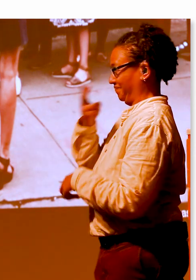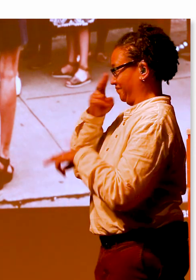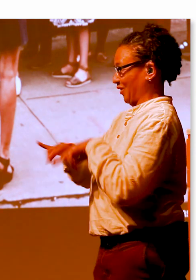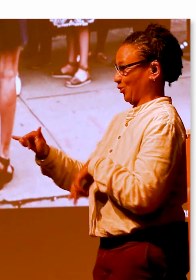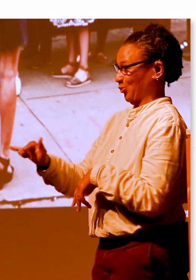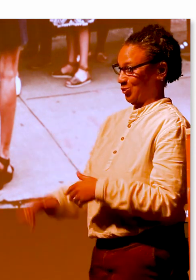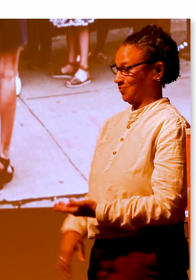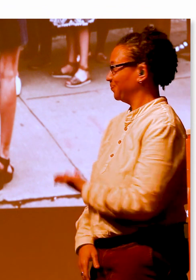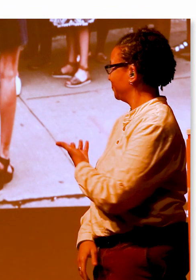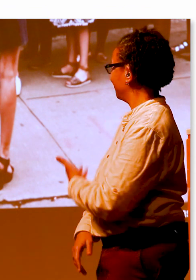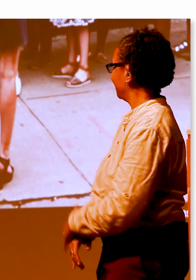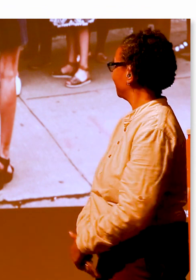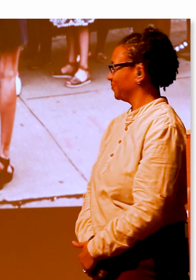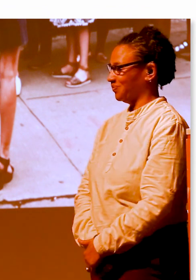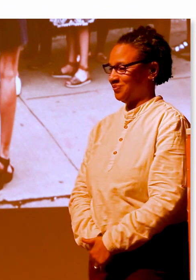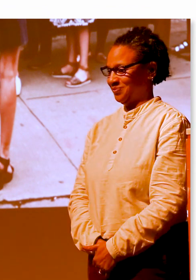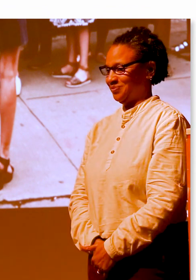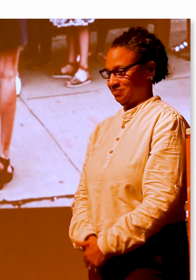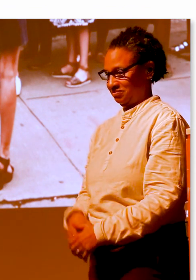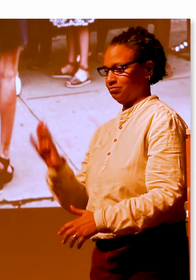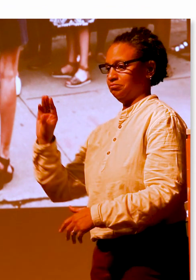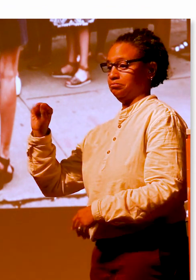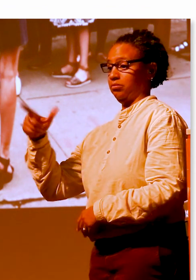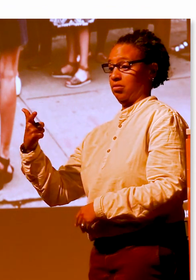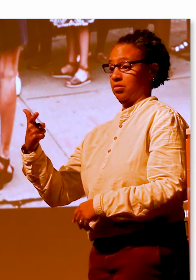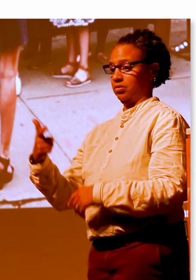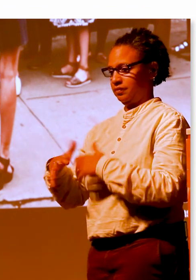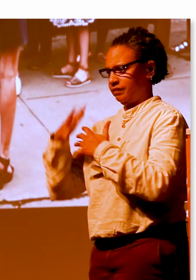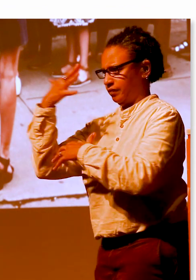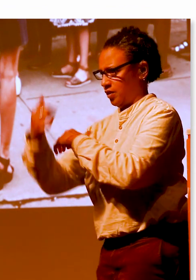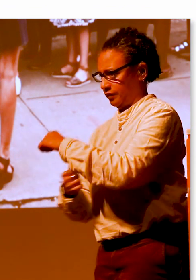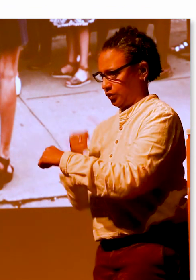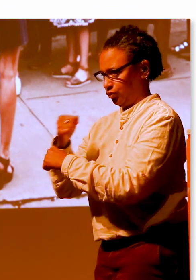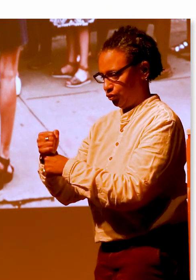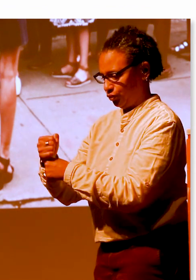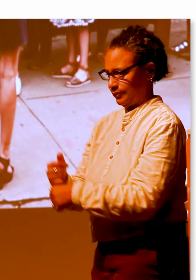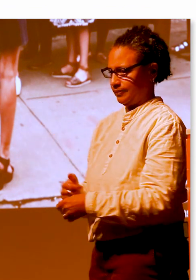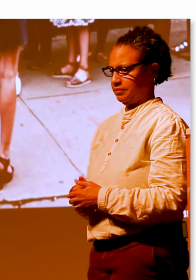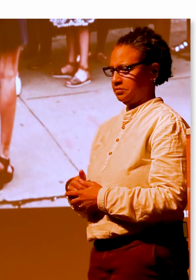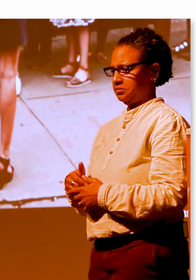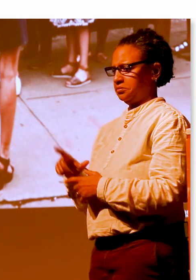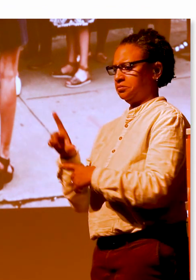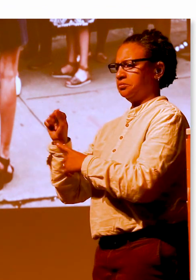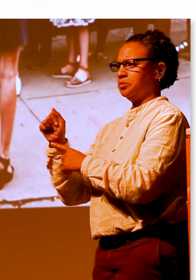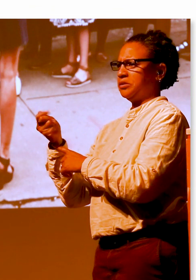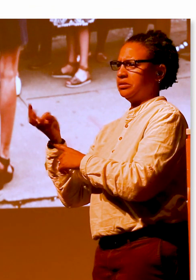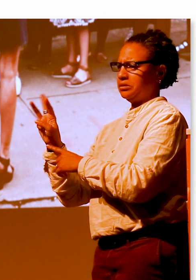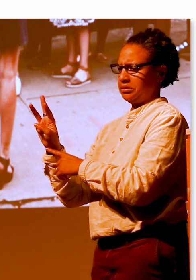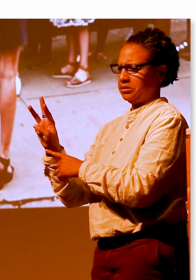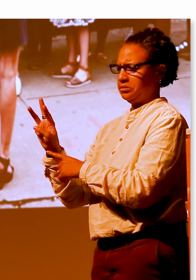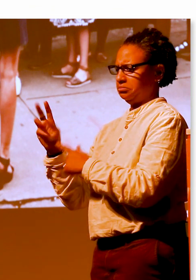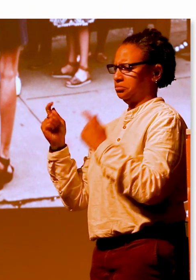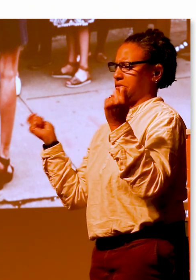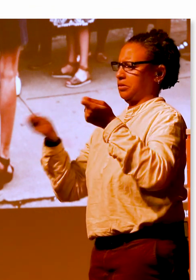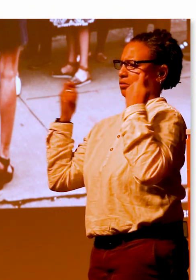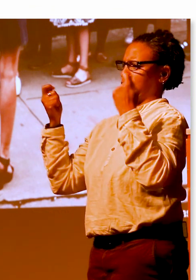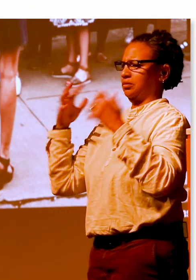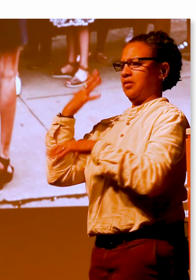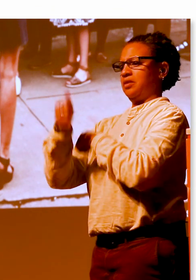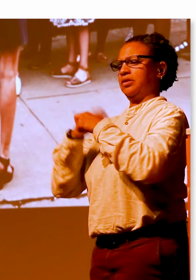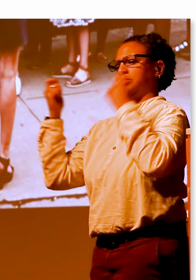I worked with friends who owned a gallery in Bushwick and invited people to just celebrate, to create space for